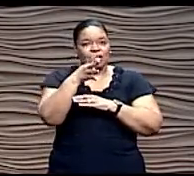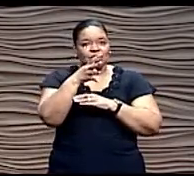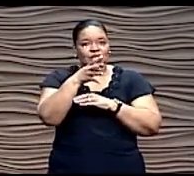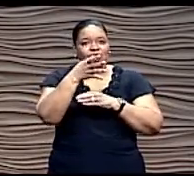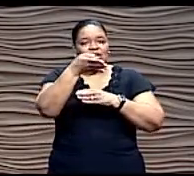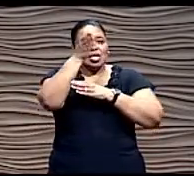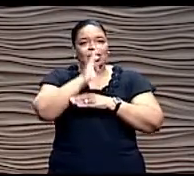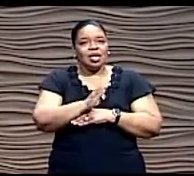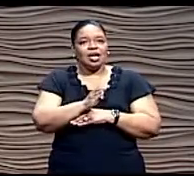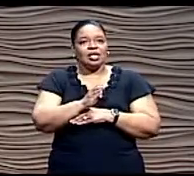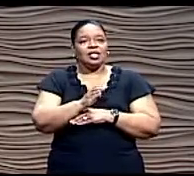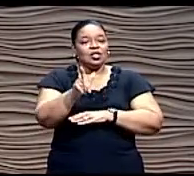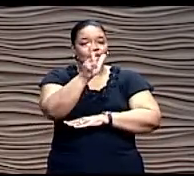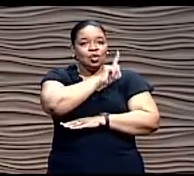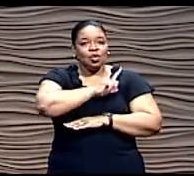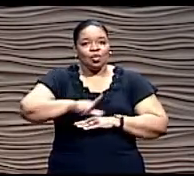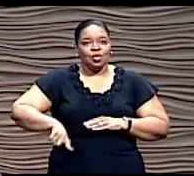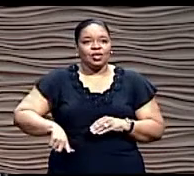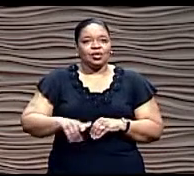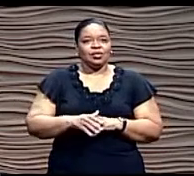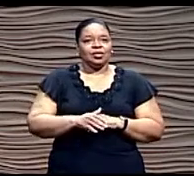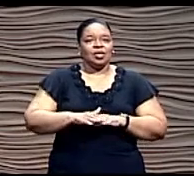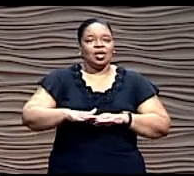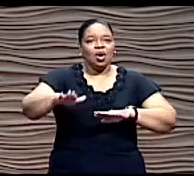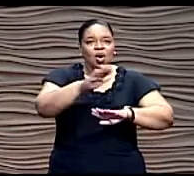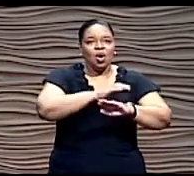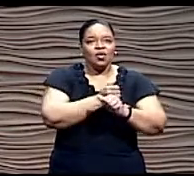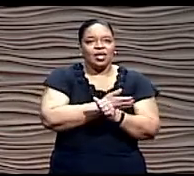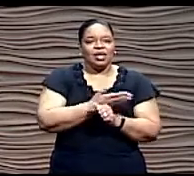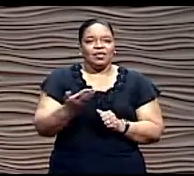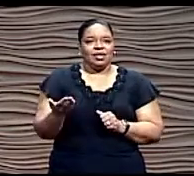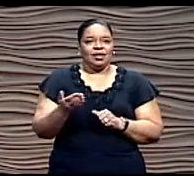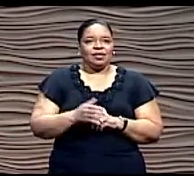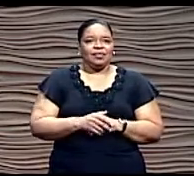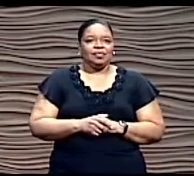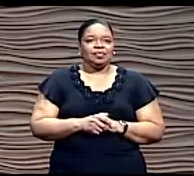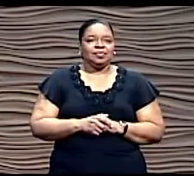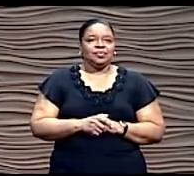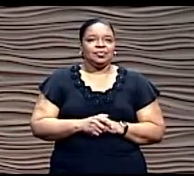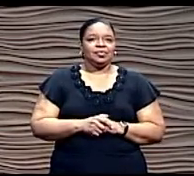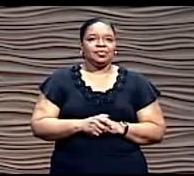That God is Lord over all creation.